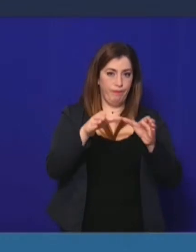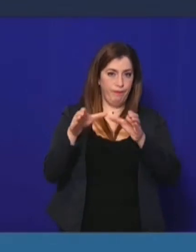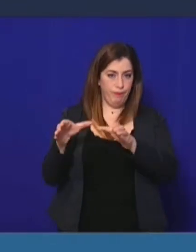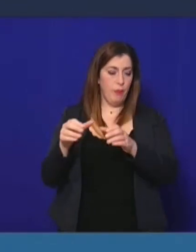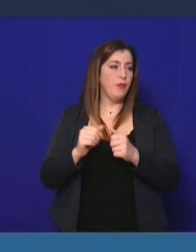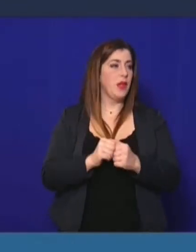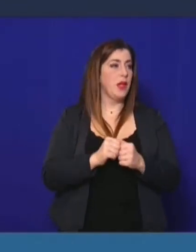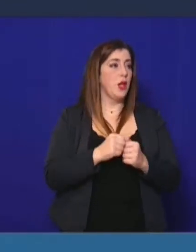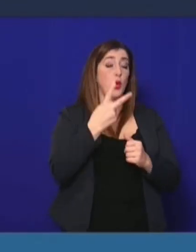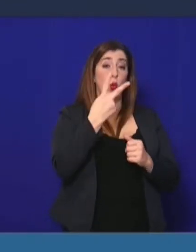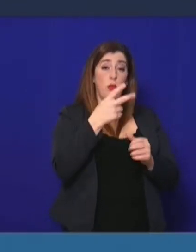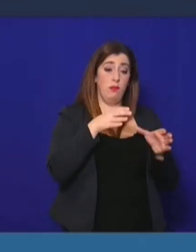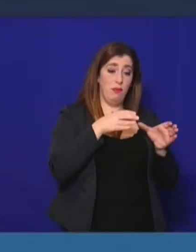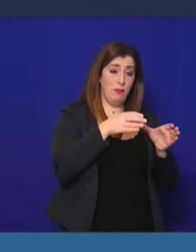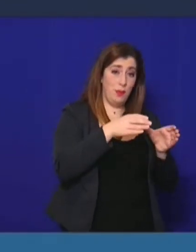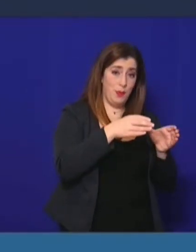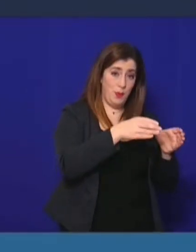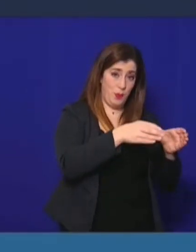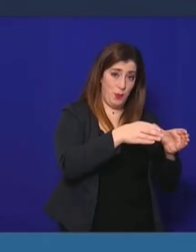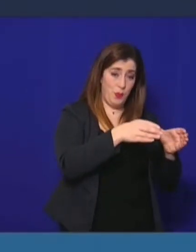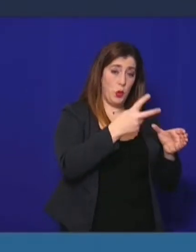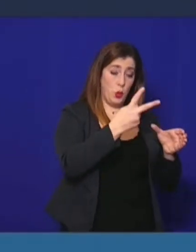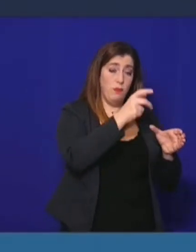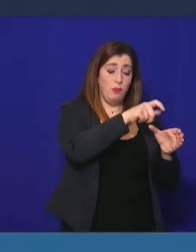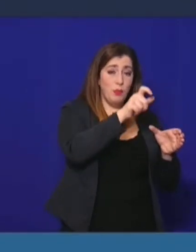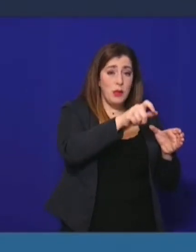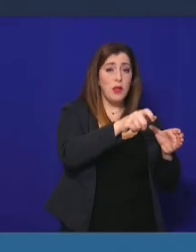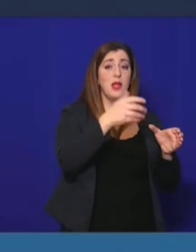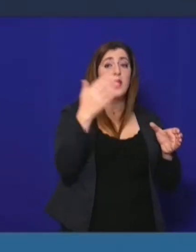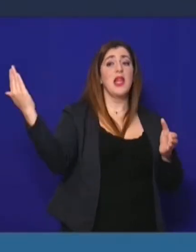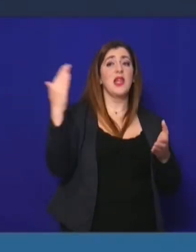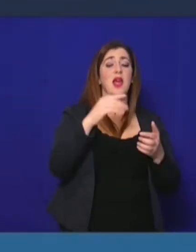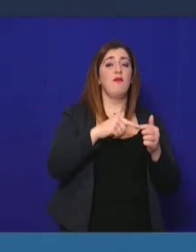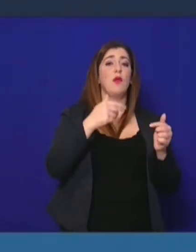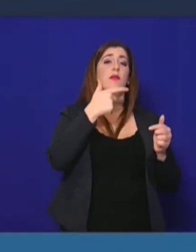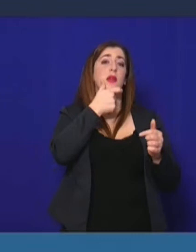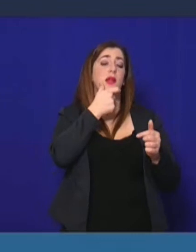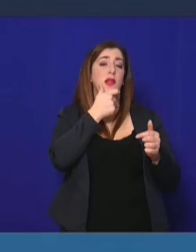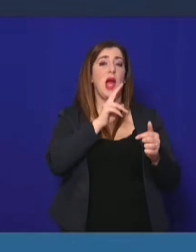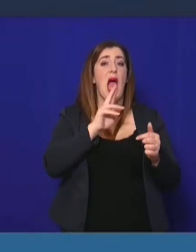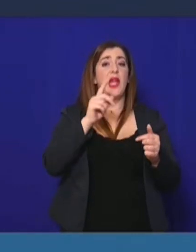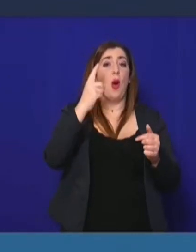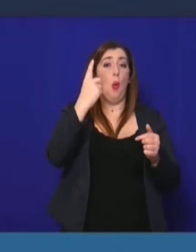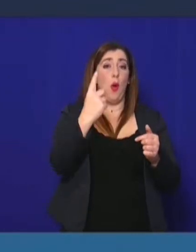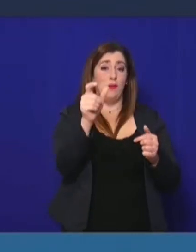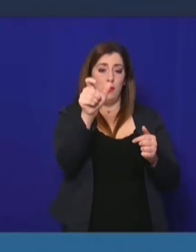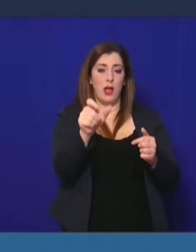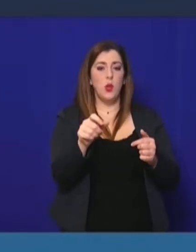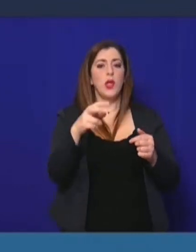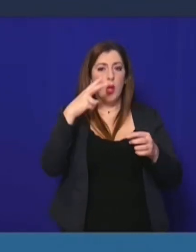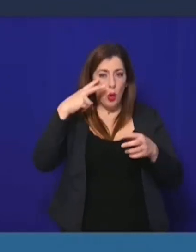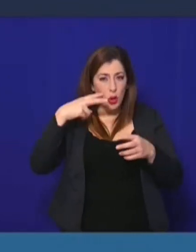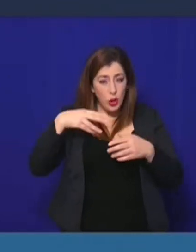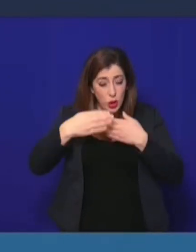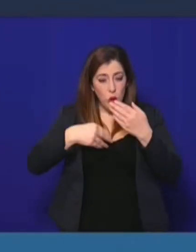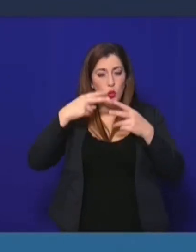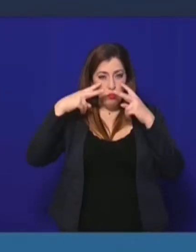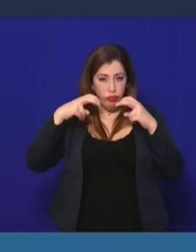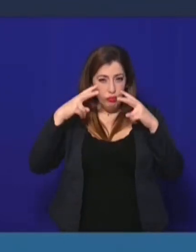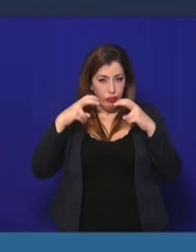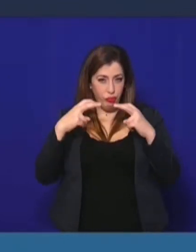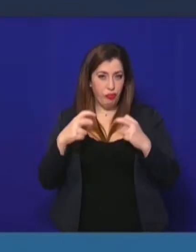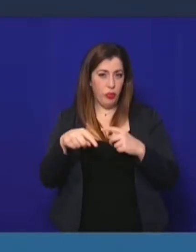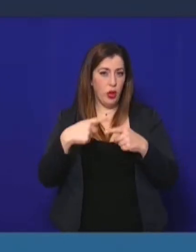had just arrived from the United Kingdom and another case which we are investigating. This implies that we are still looking